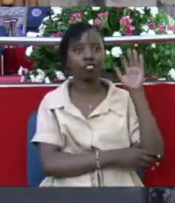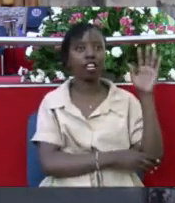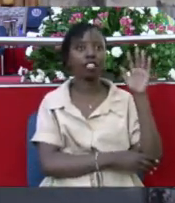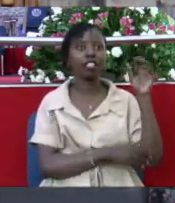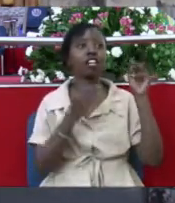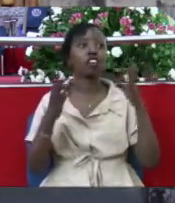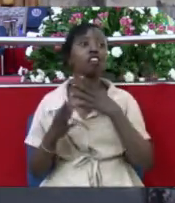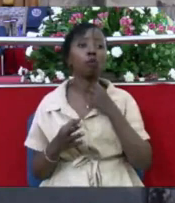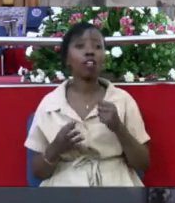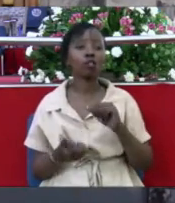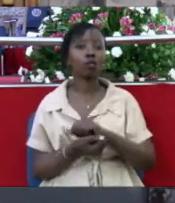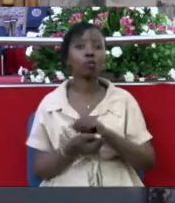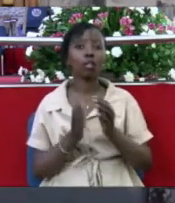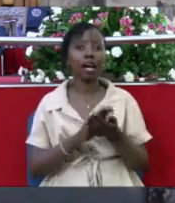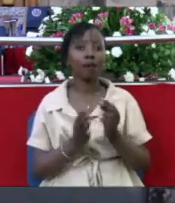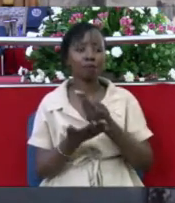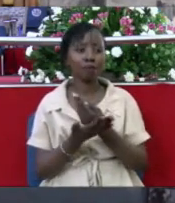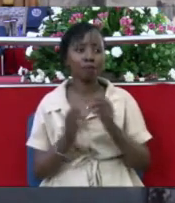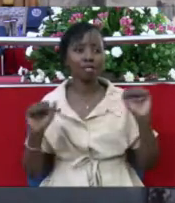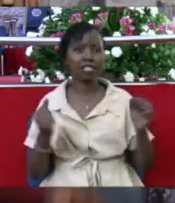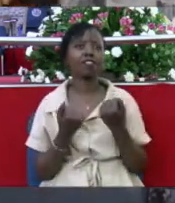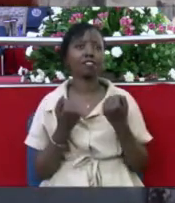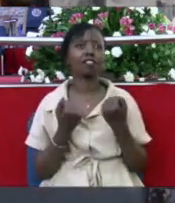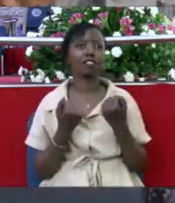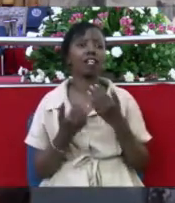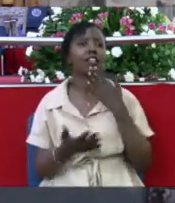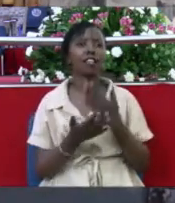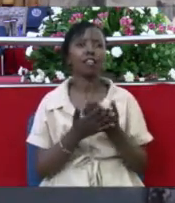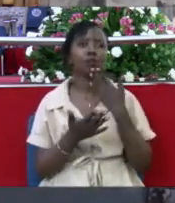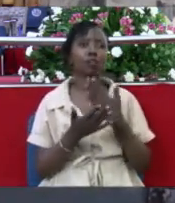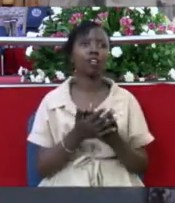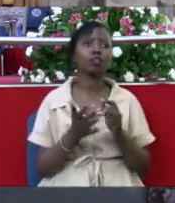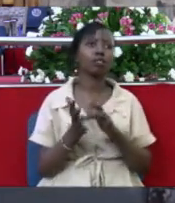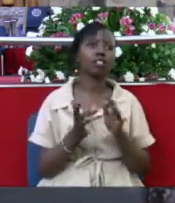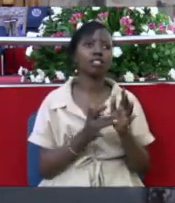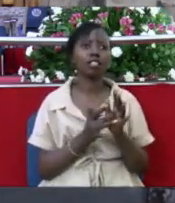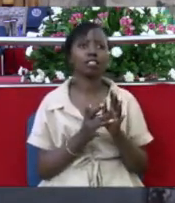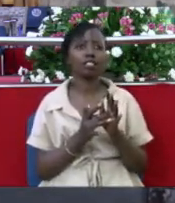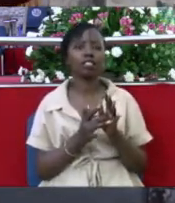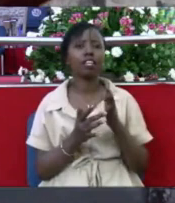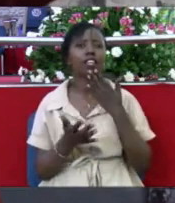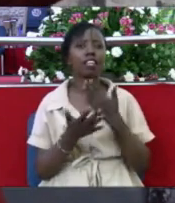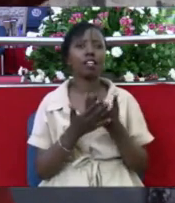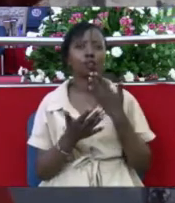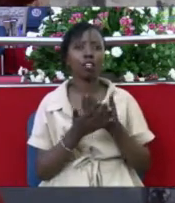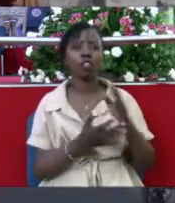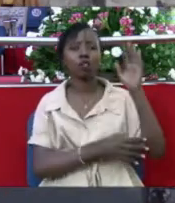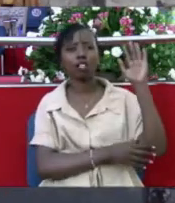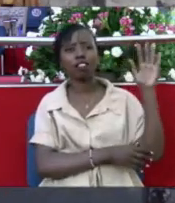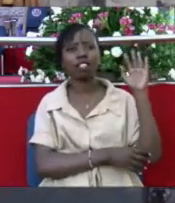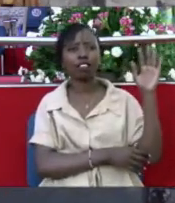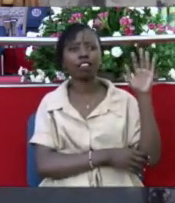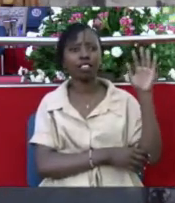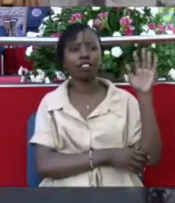That person who's saying, I want to get saved. Thank you, Jesus. Asante Yesu. Thank you. Just keep lifting up your hand. Don't be shy.